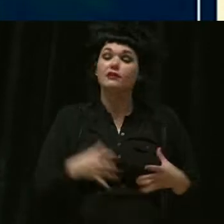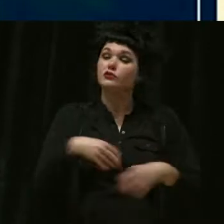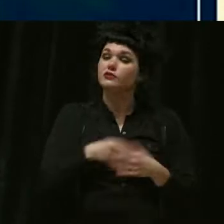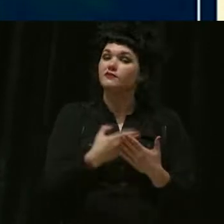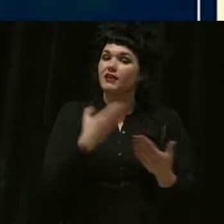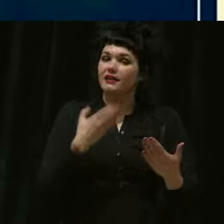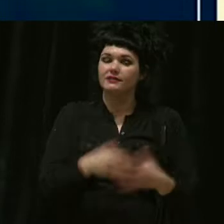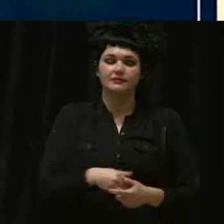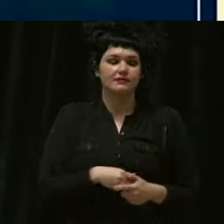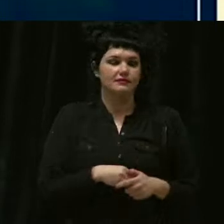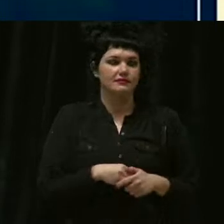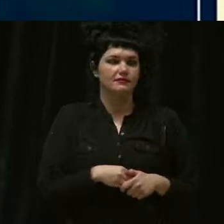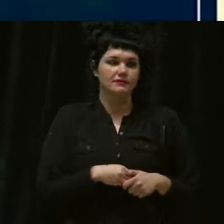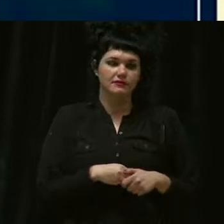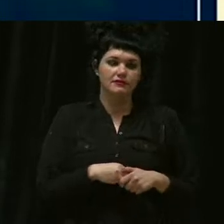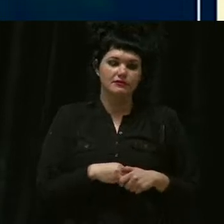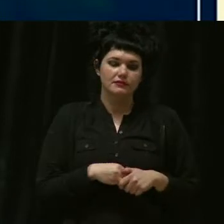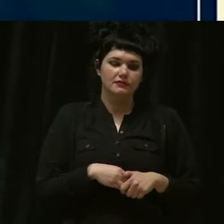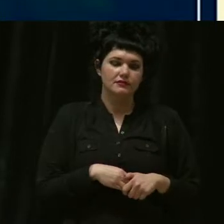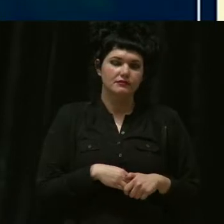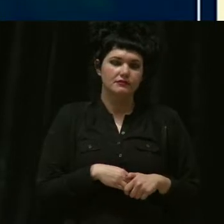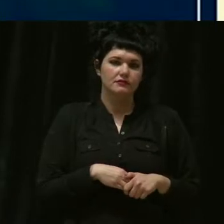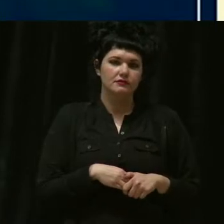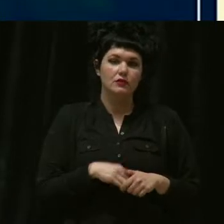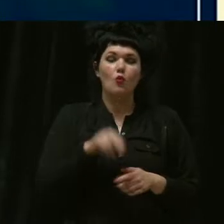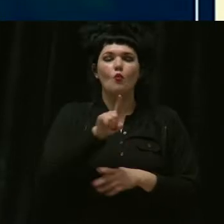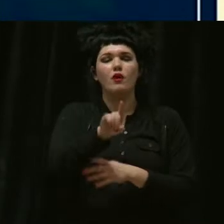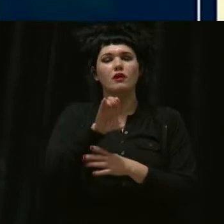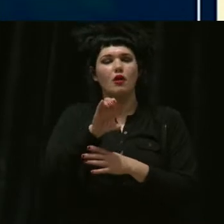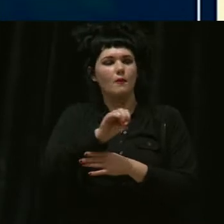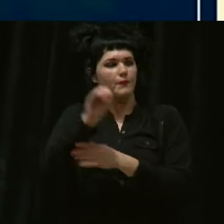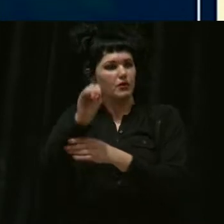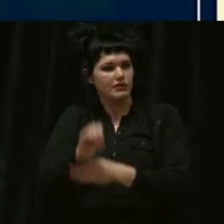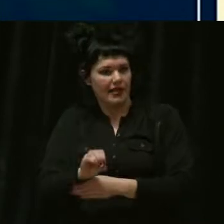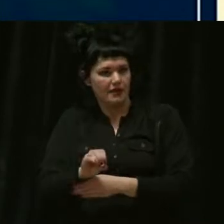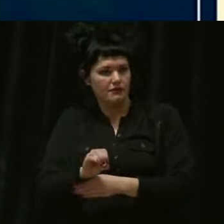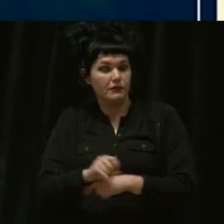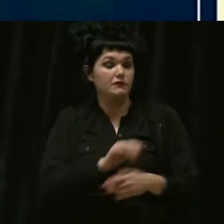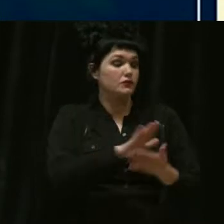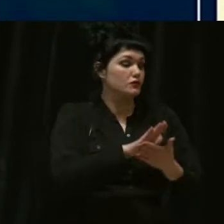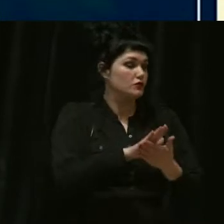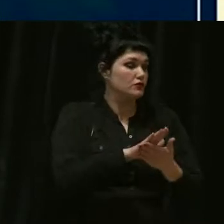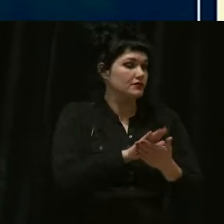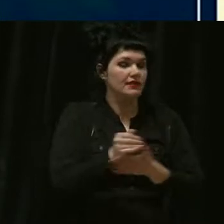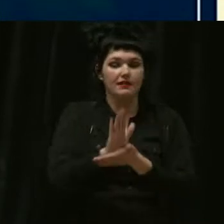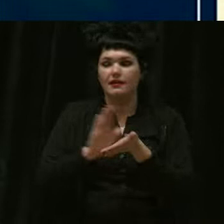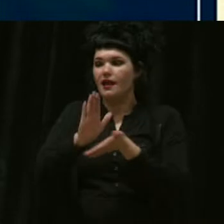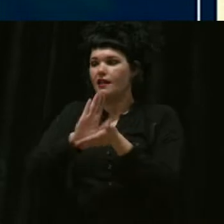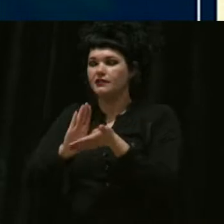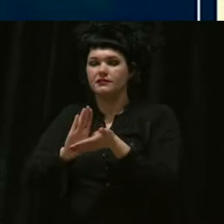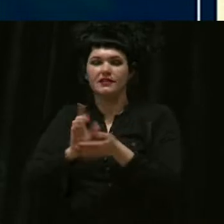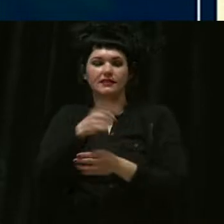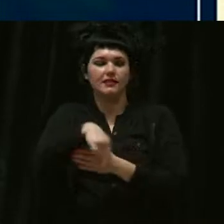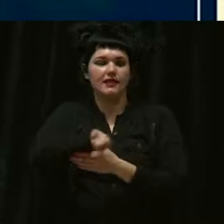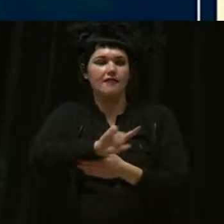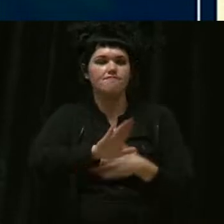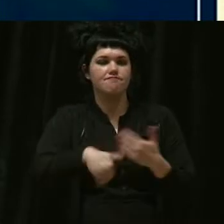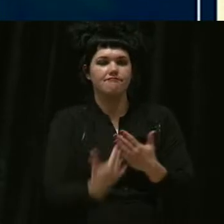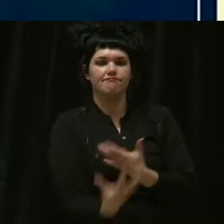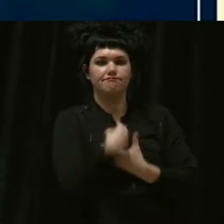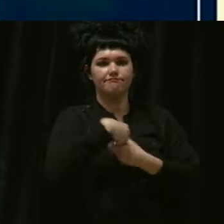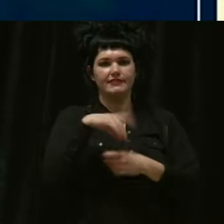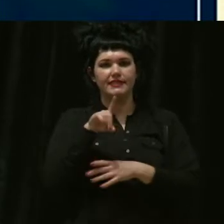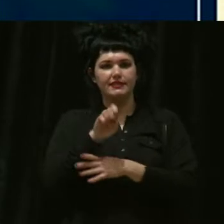that 100% of the schools and colleges have included DEI as part of, or